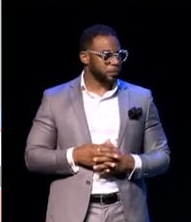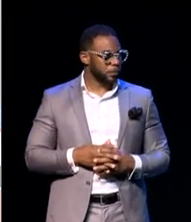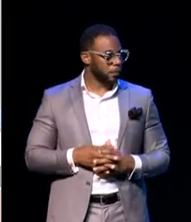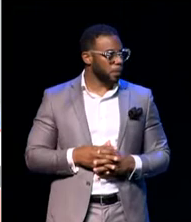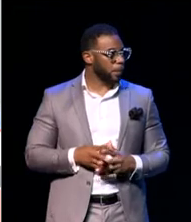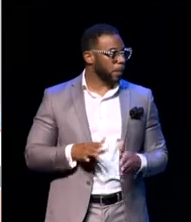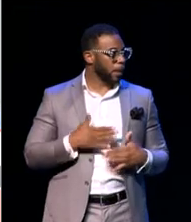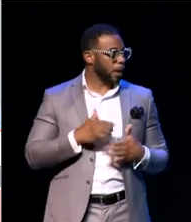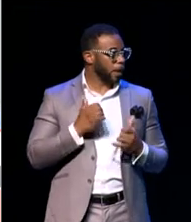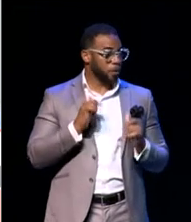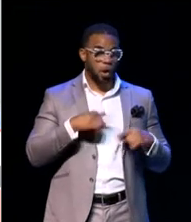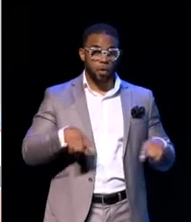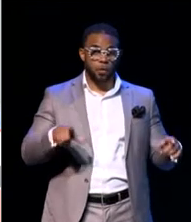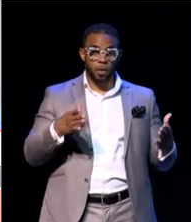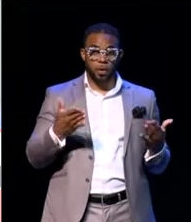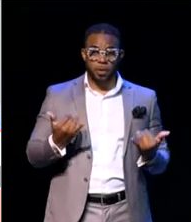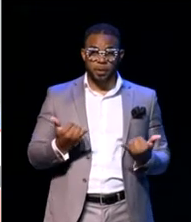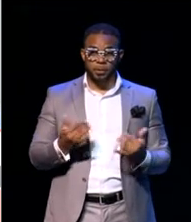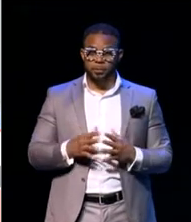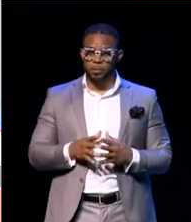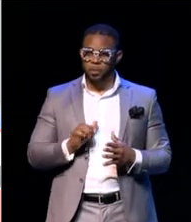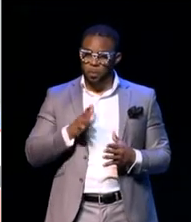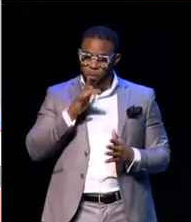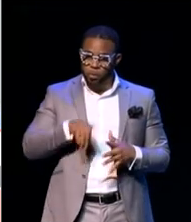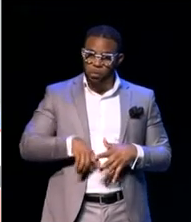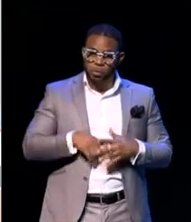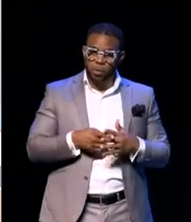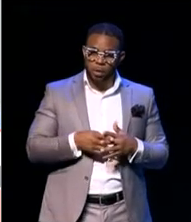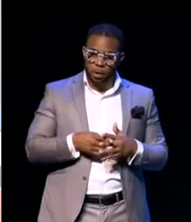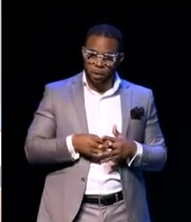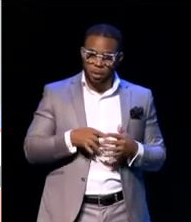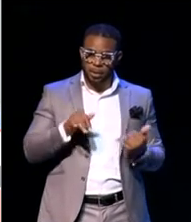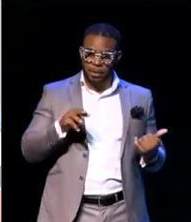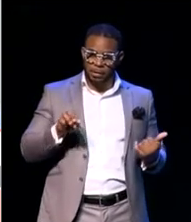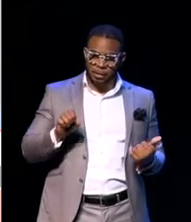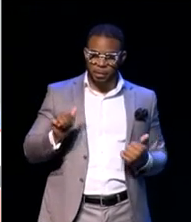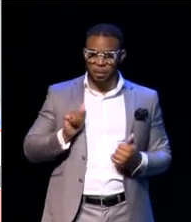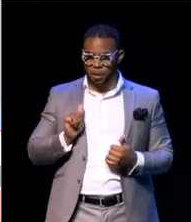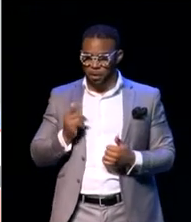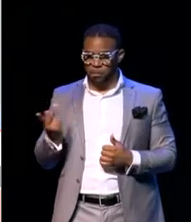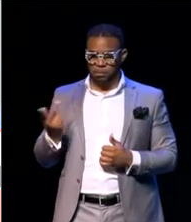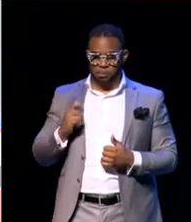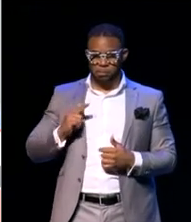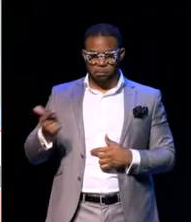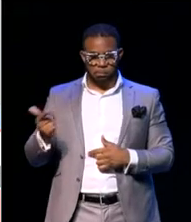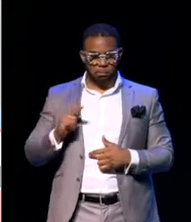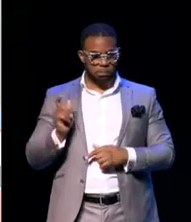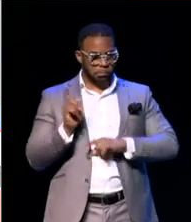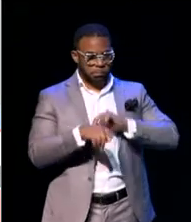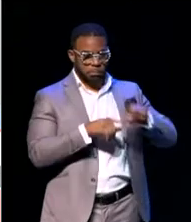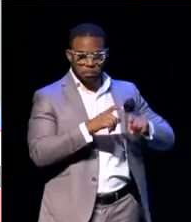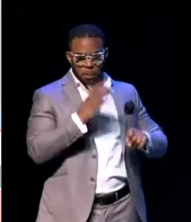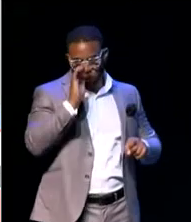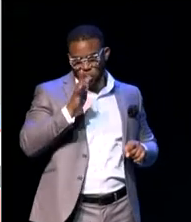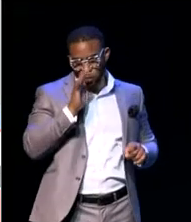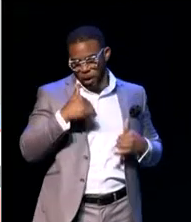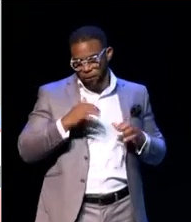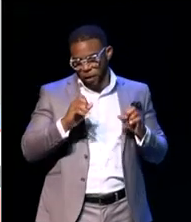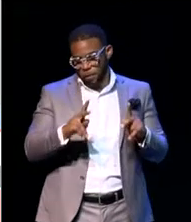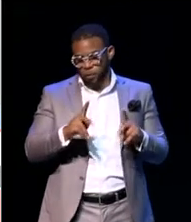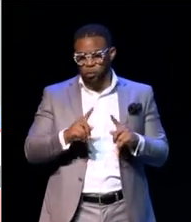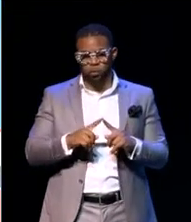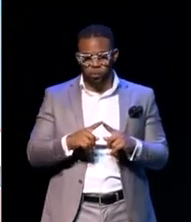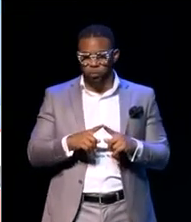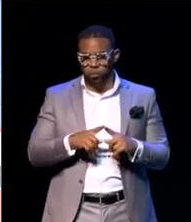And glad to have all of you all with us as well. We're going to start off, James and myself, asking some questions, but know that you will have an